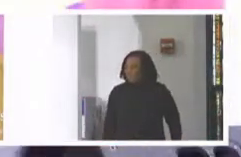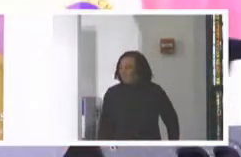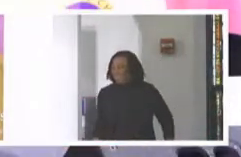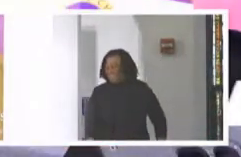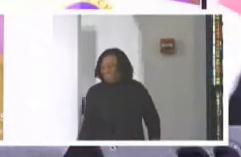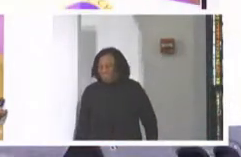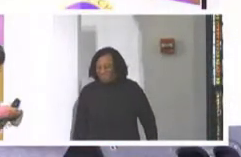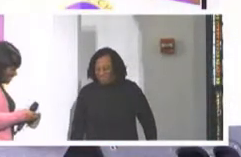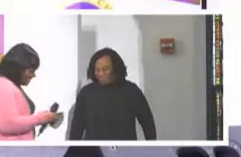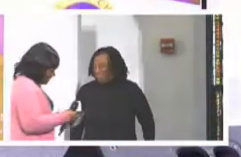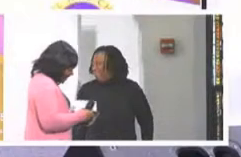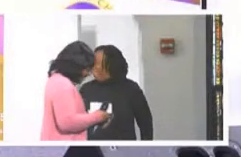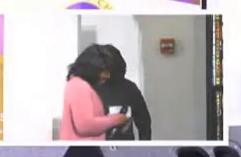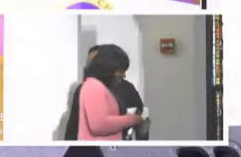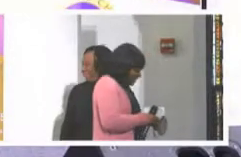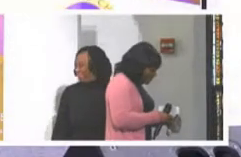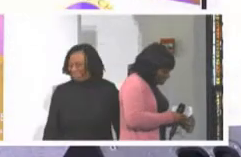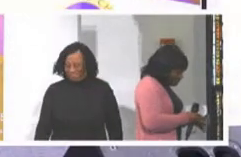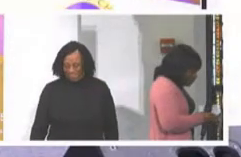Hallelujah.